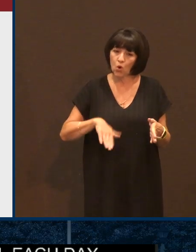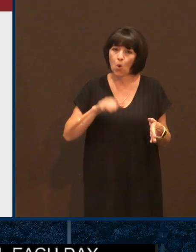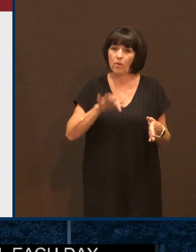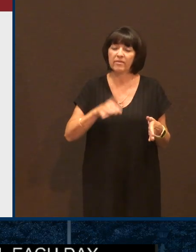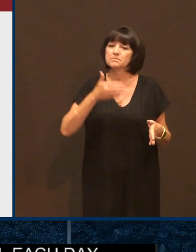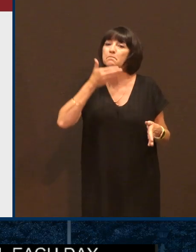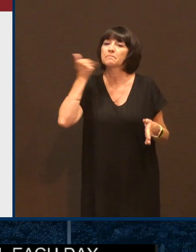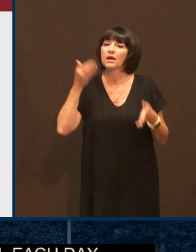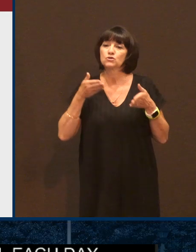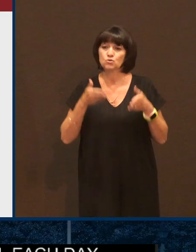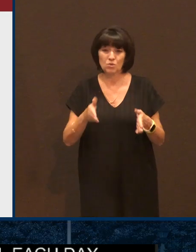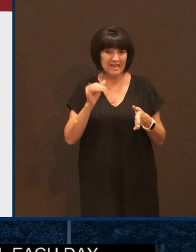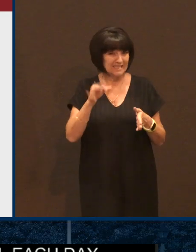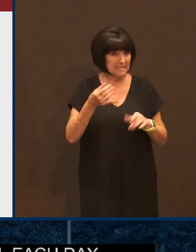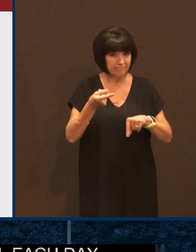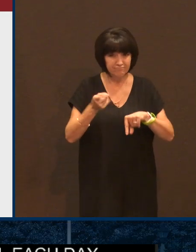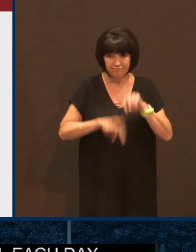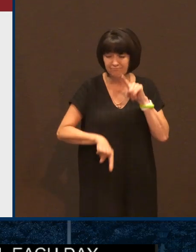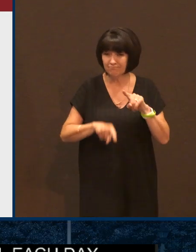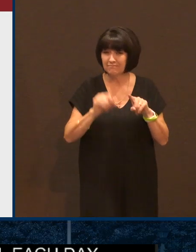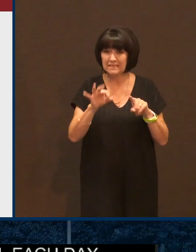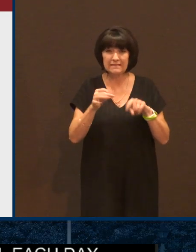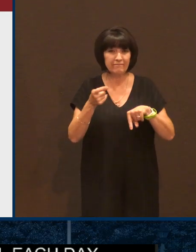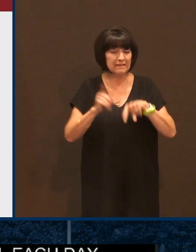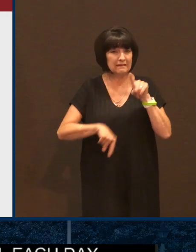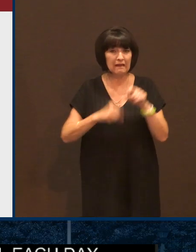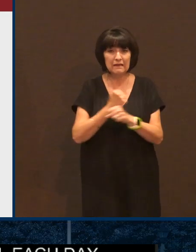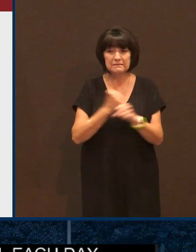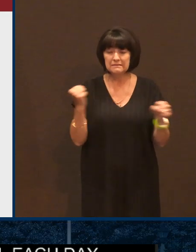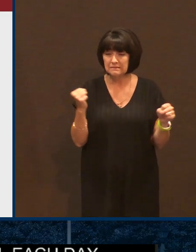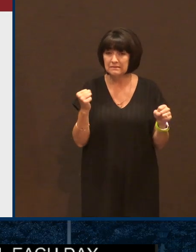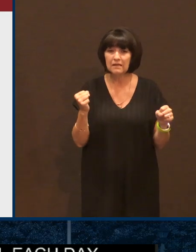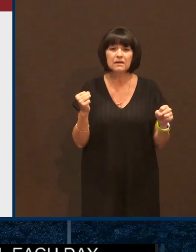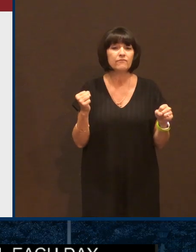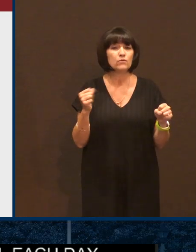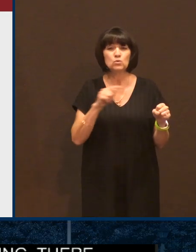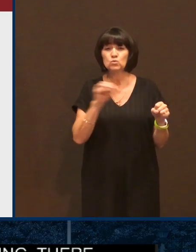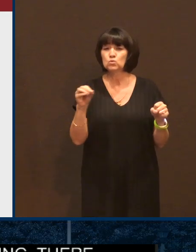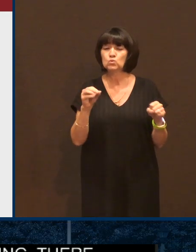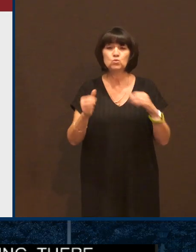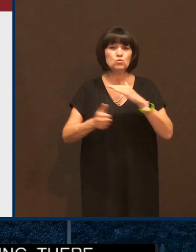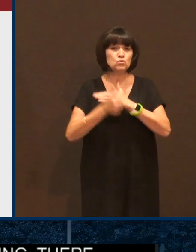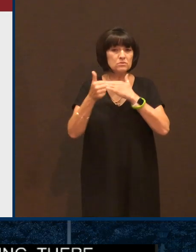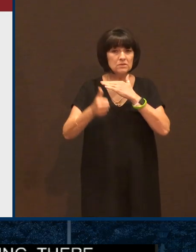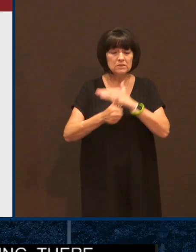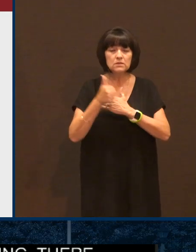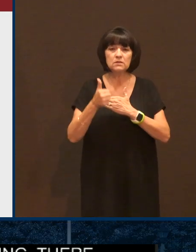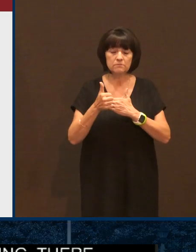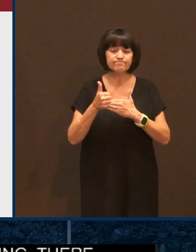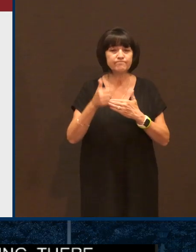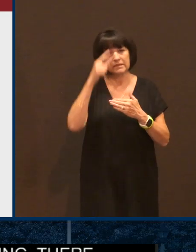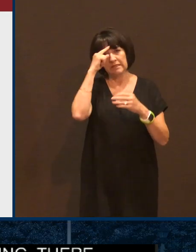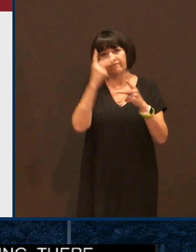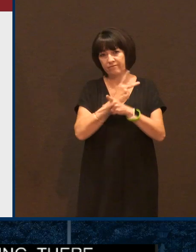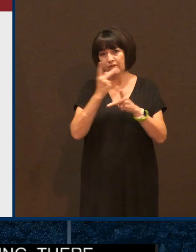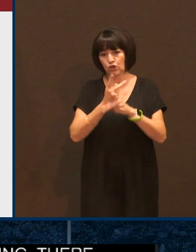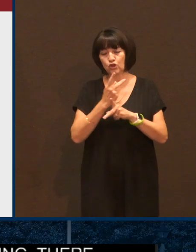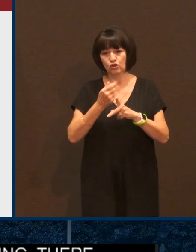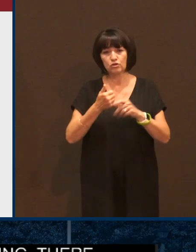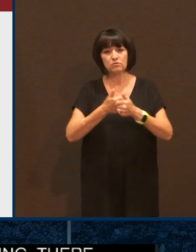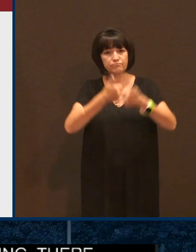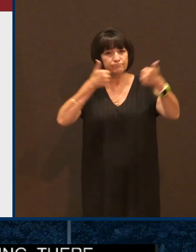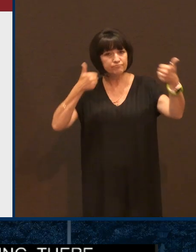or remote learning, there are pros and cons to the situation. And as the governor mentioned, we will be looking at